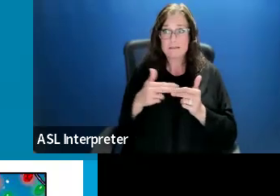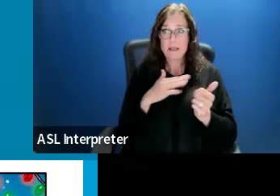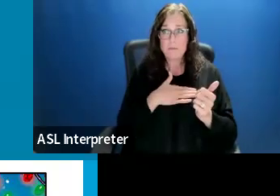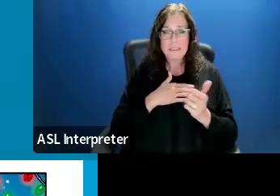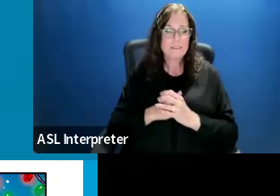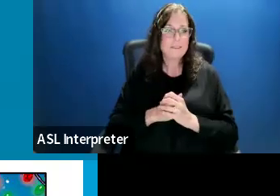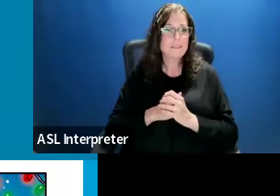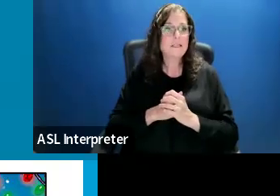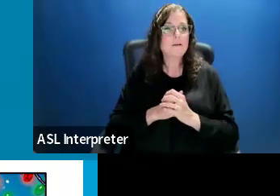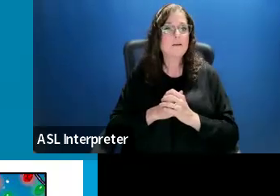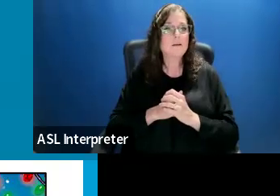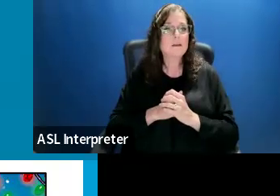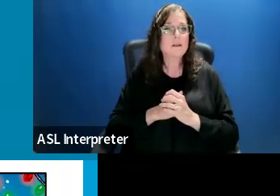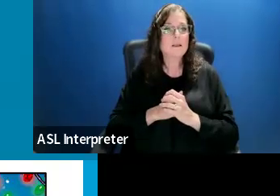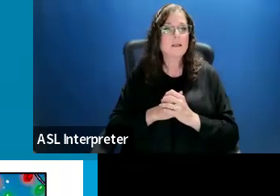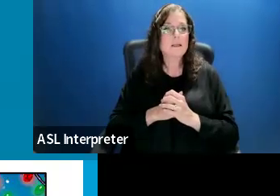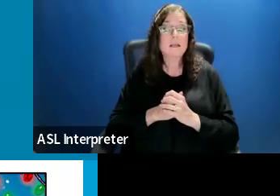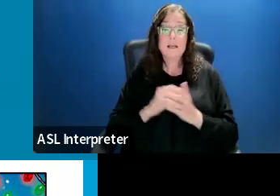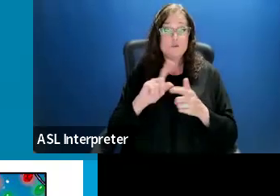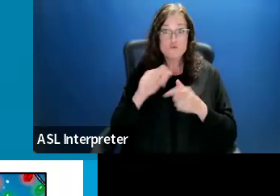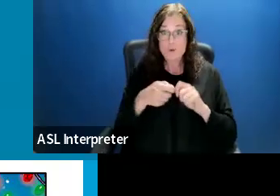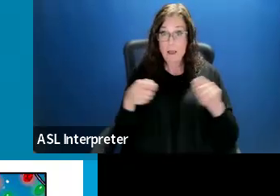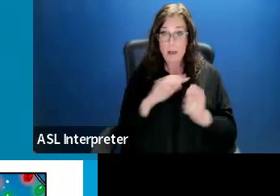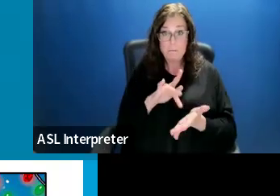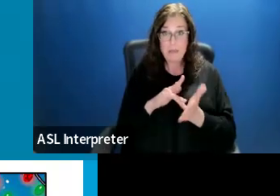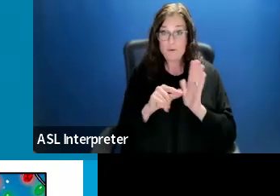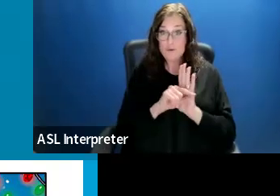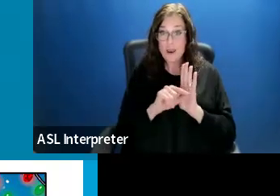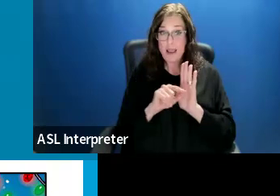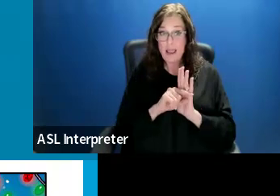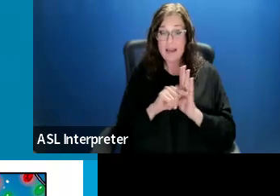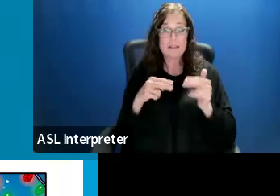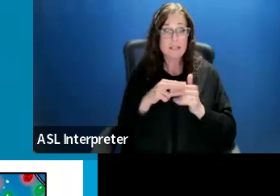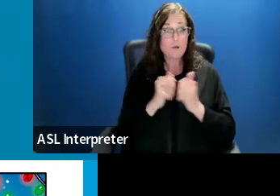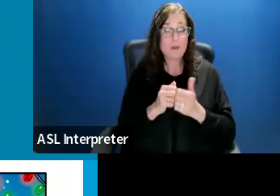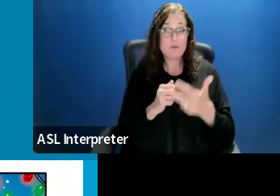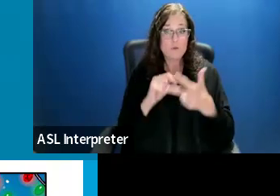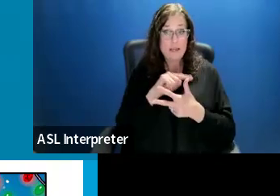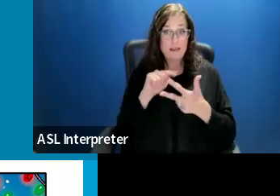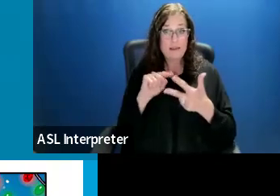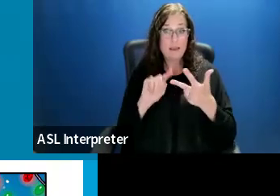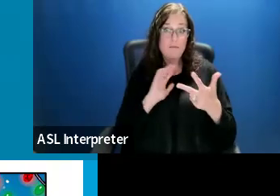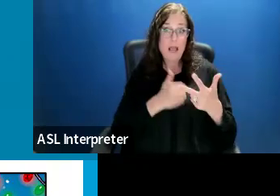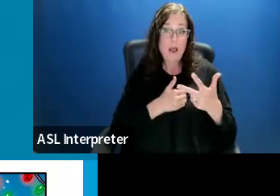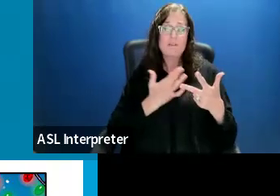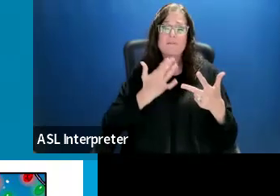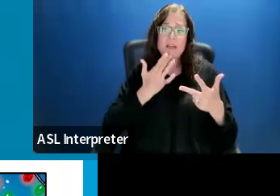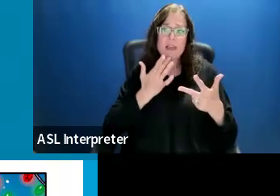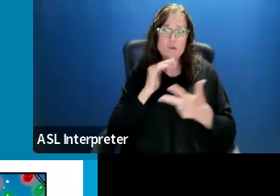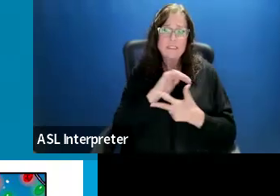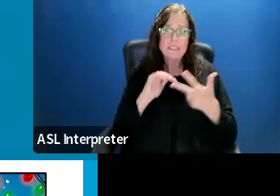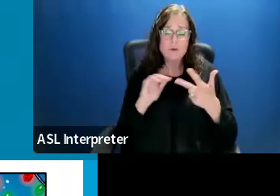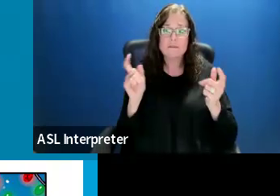please. And to finish up middle grade, here is a slide with 3 of our favorite